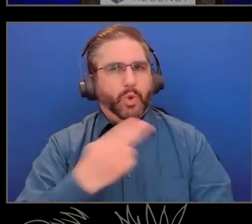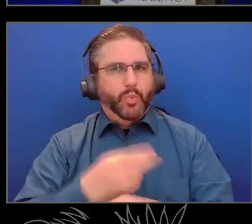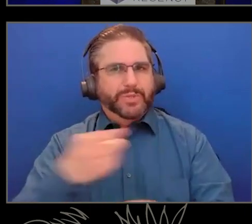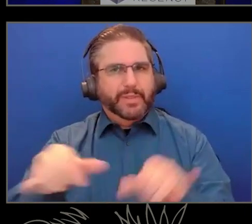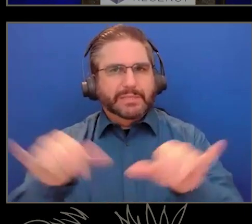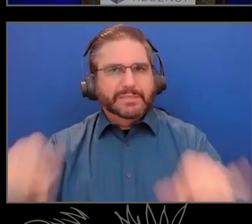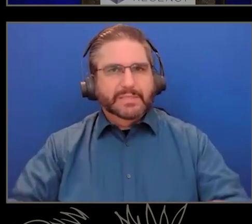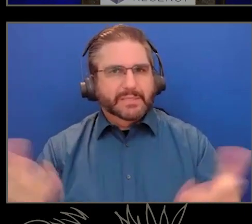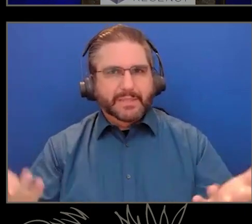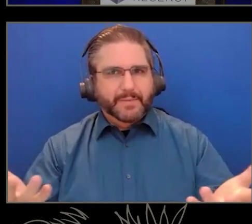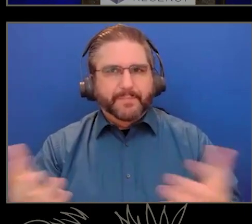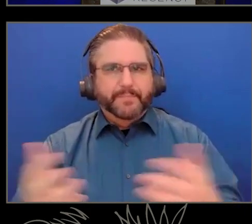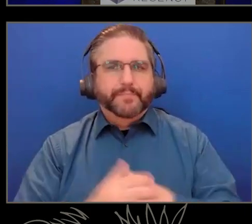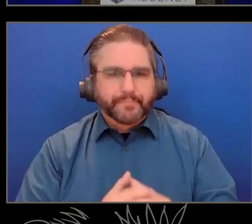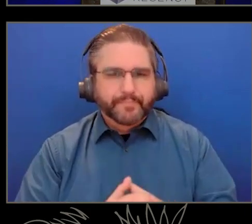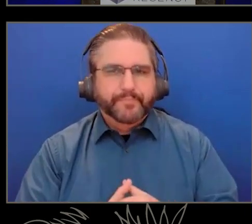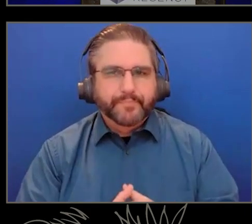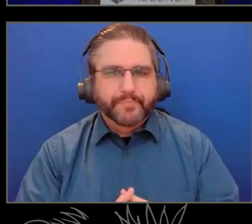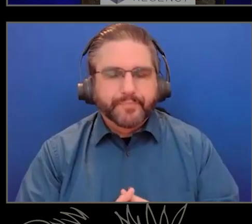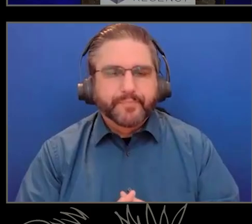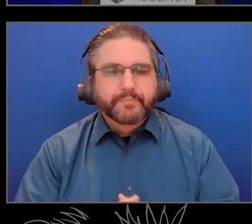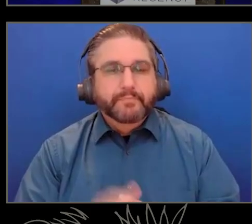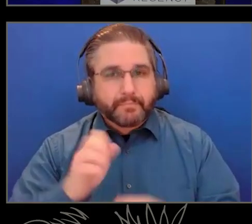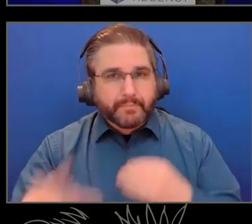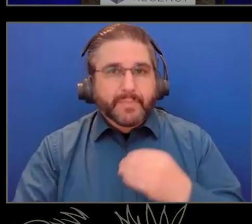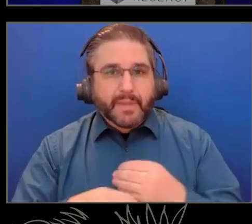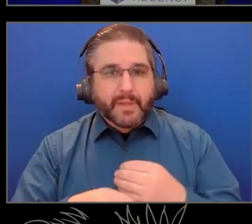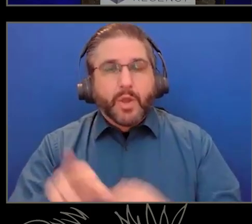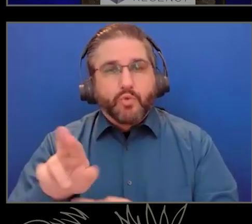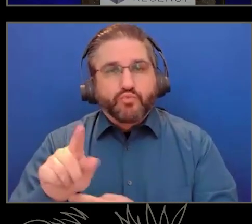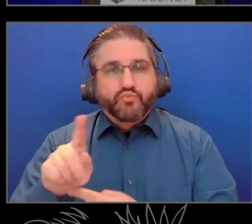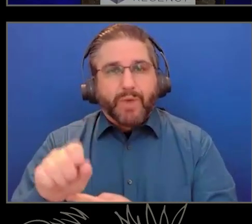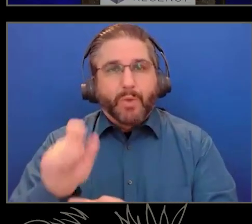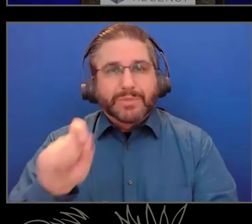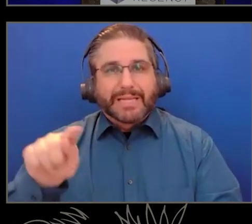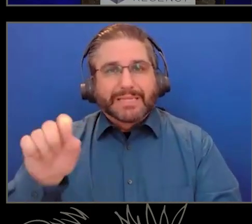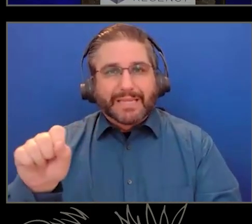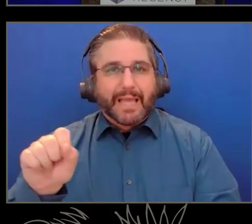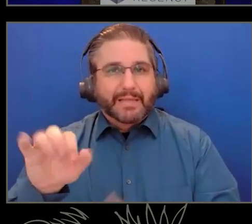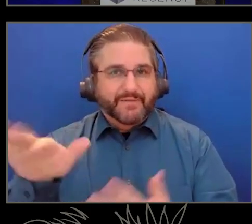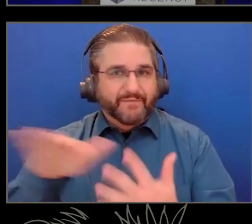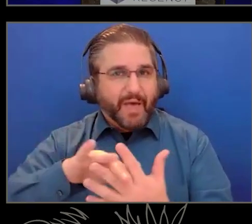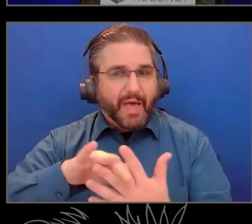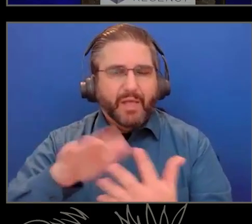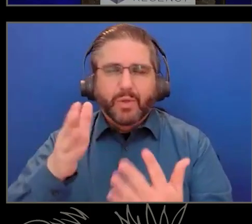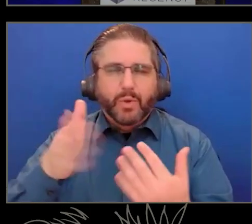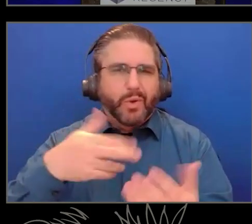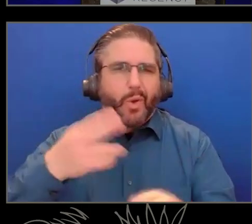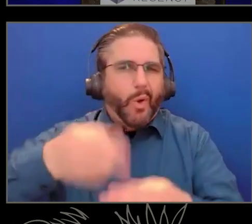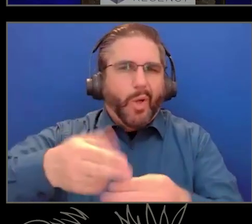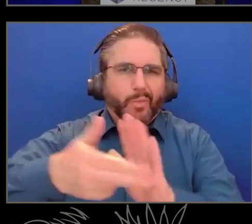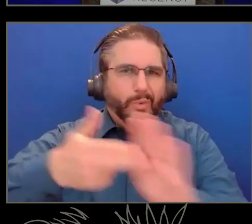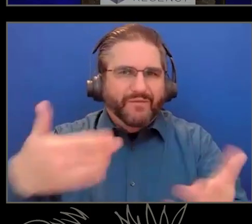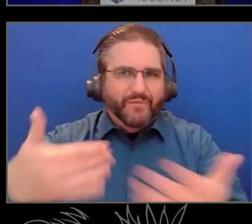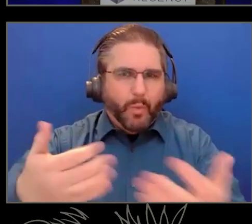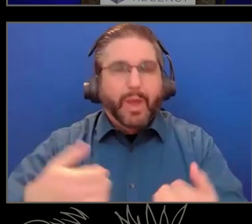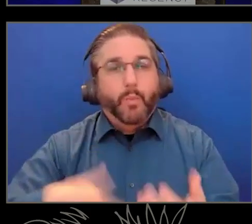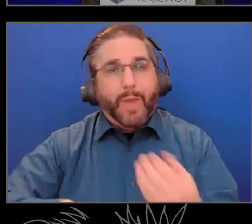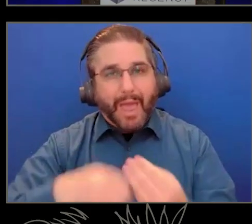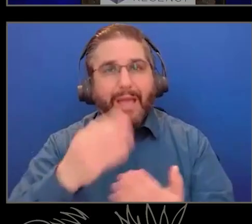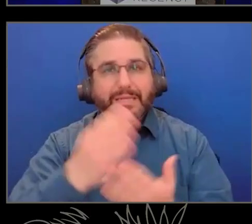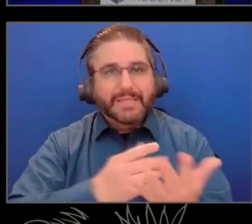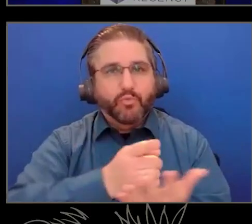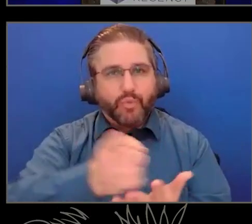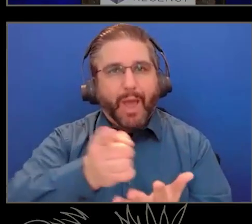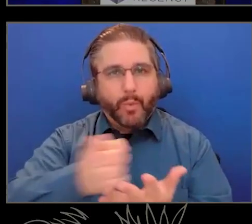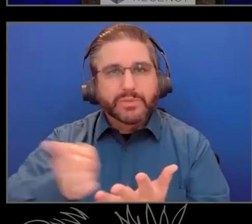So we can add a routes.ts file in here. We could call this whatever we want. and we're going to add some routes. And